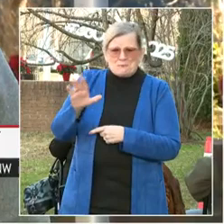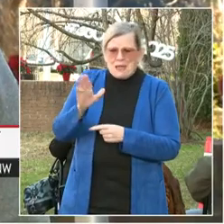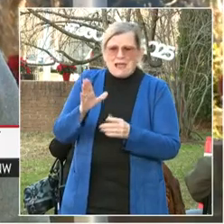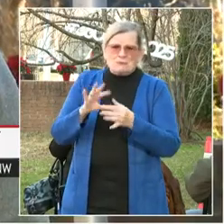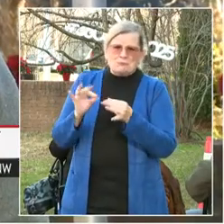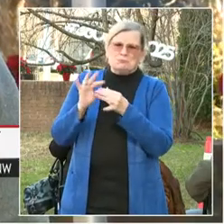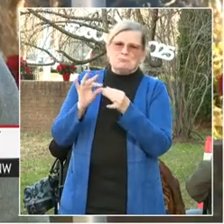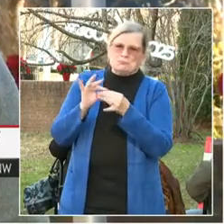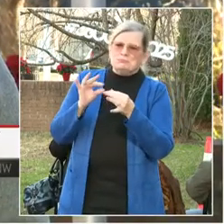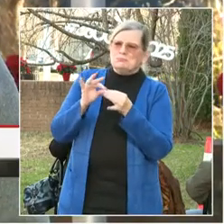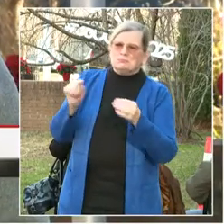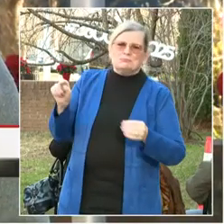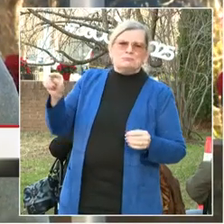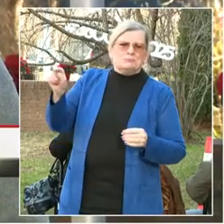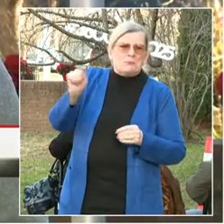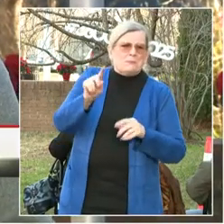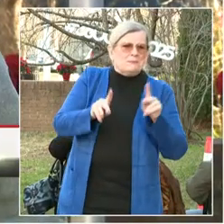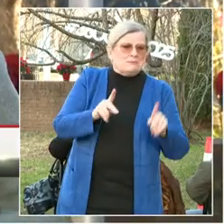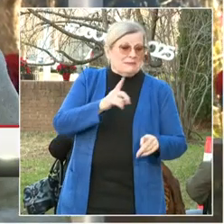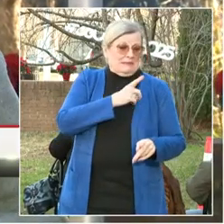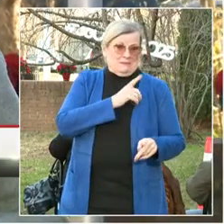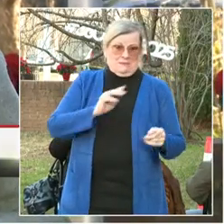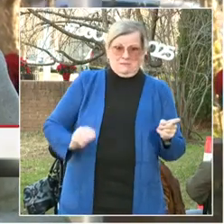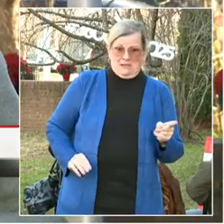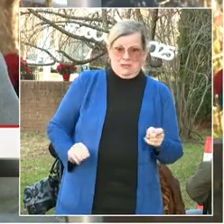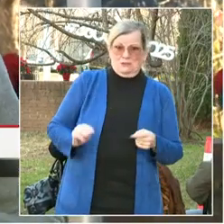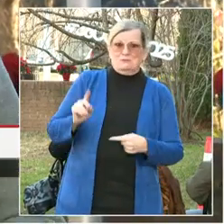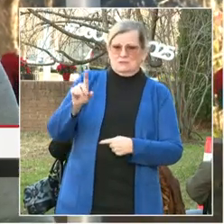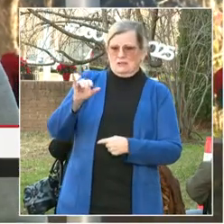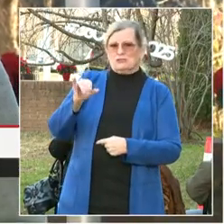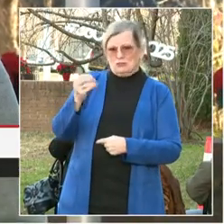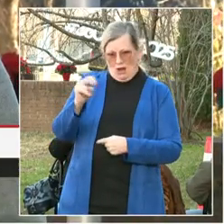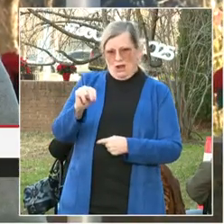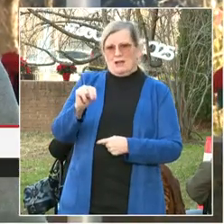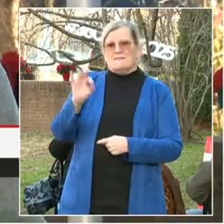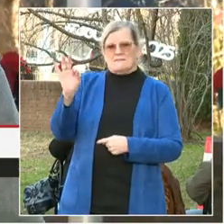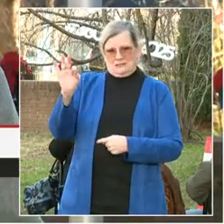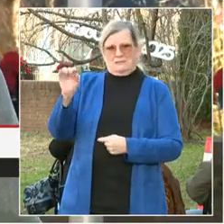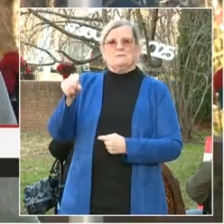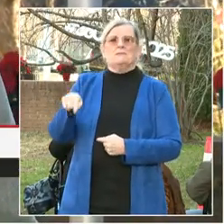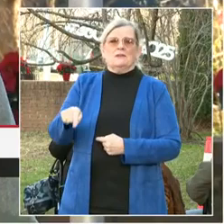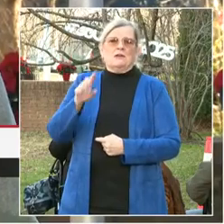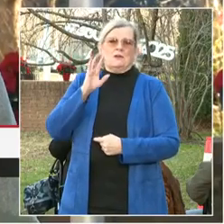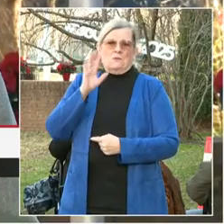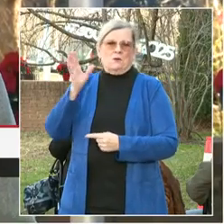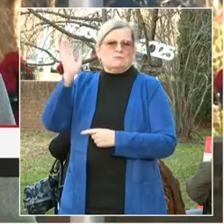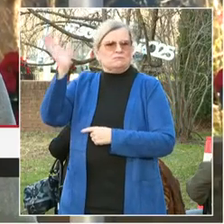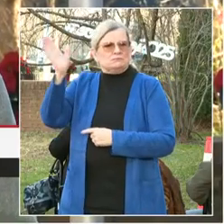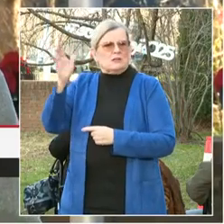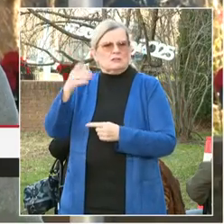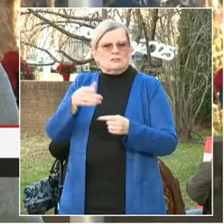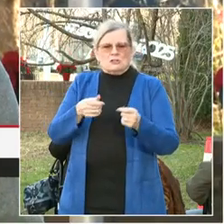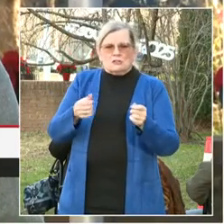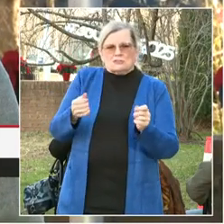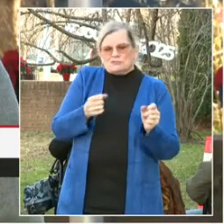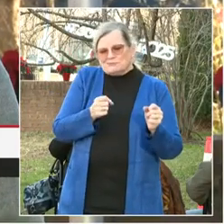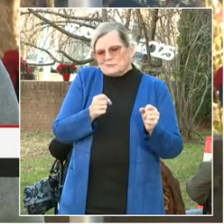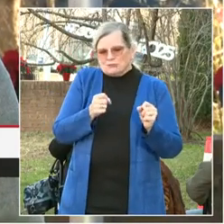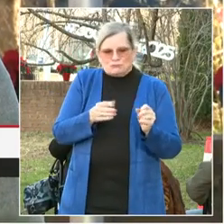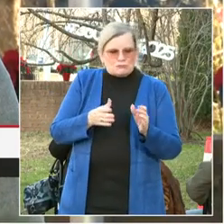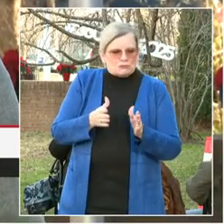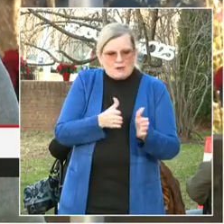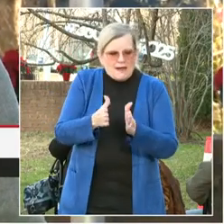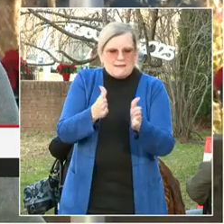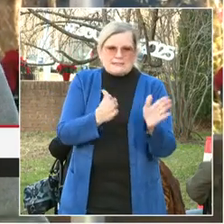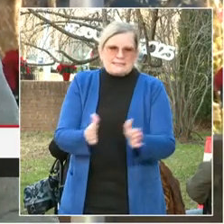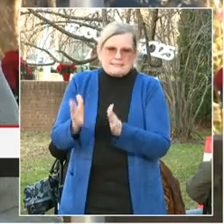the Deputy Mayor for Economic Development, John Felchicchio, the Director of the Office of Planning, Andrew Trublay, the Director